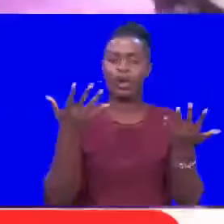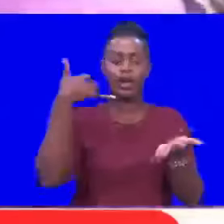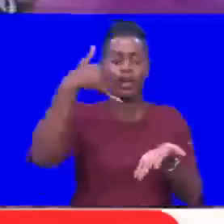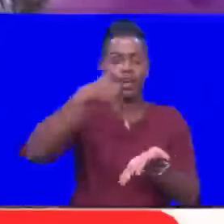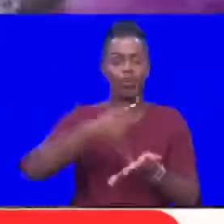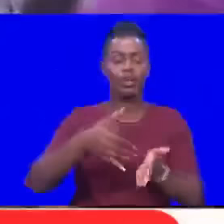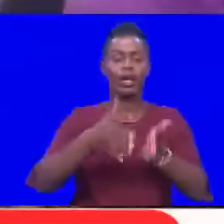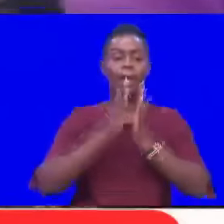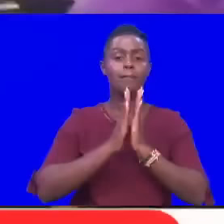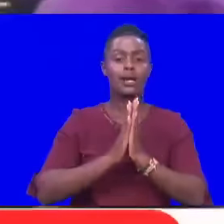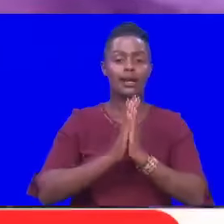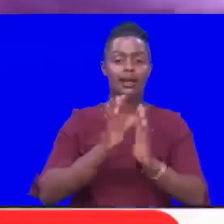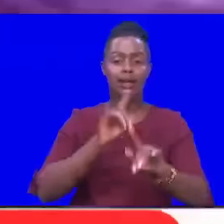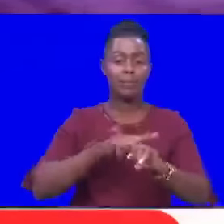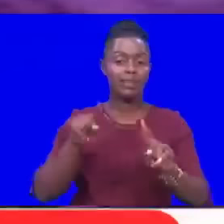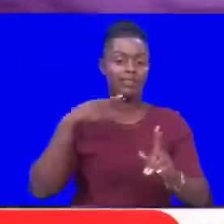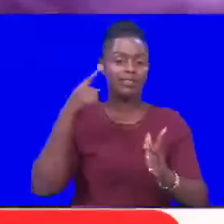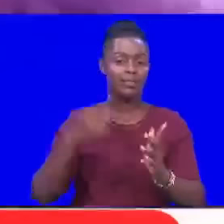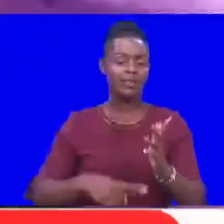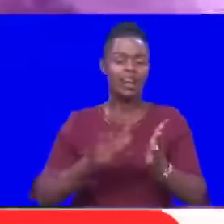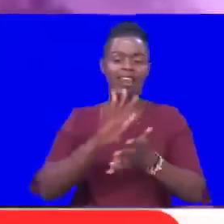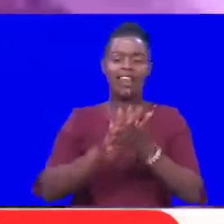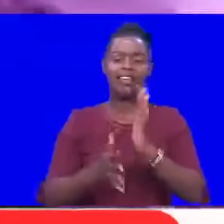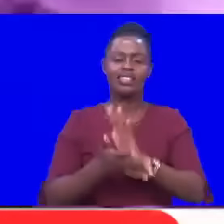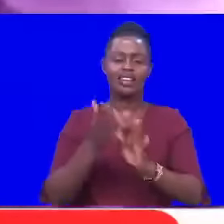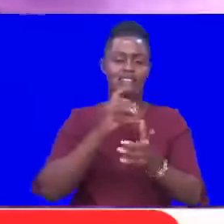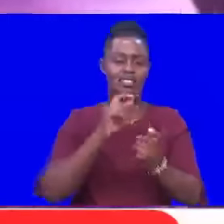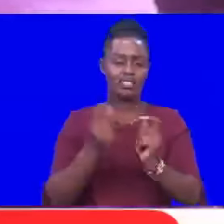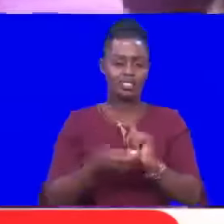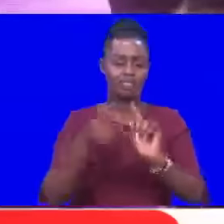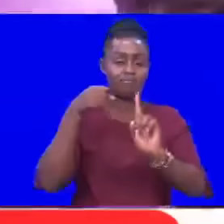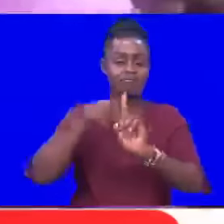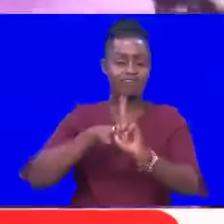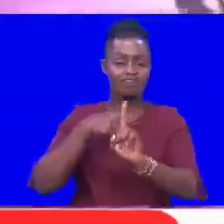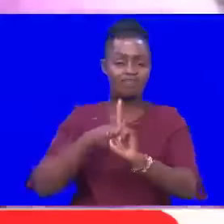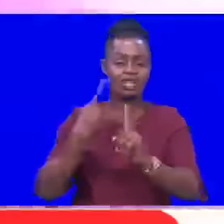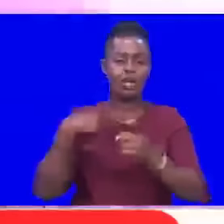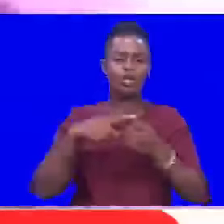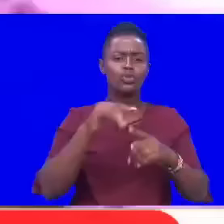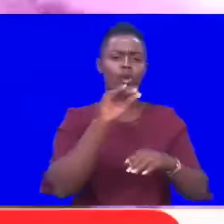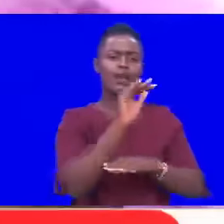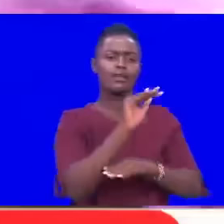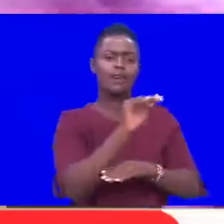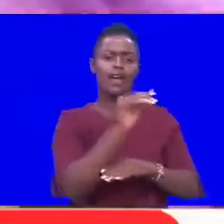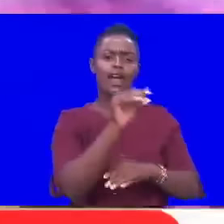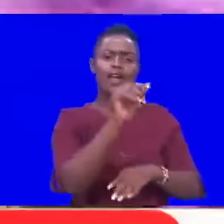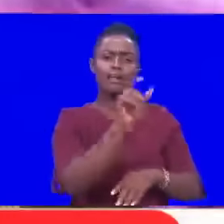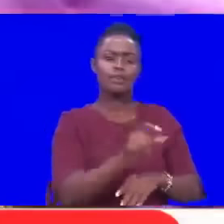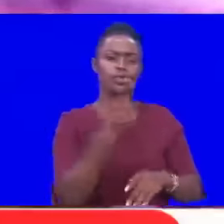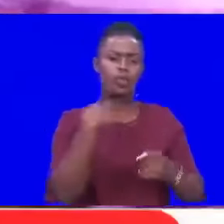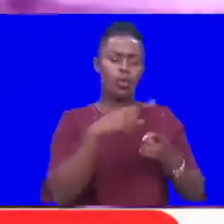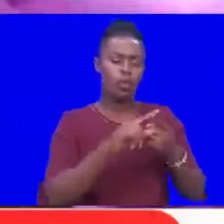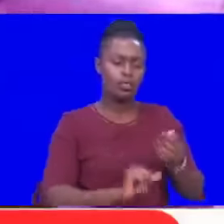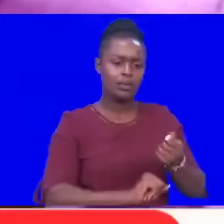they say nothing has changed yet. Efforts to reach out to the guardian of the late girl